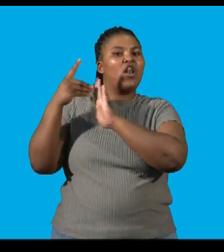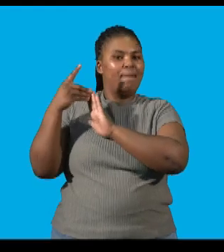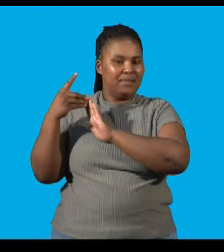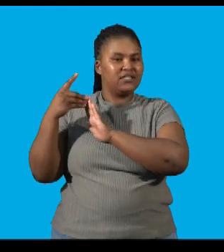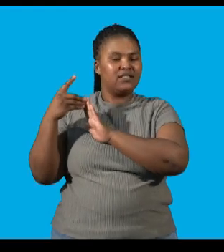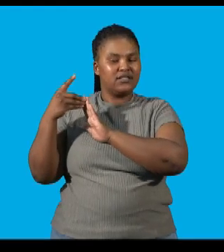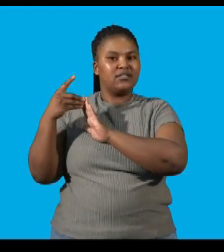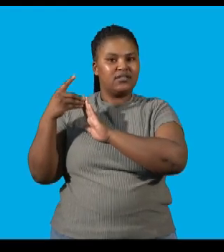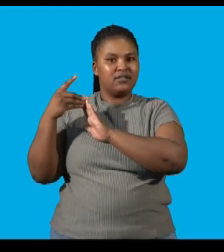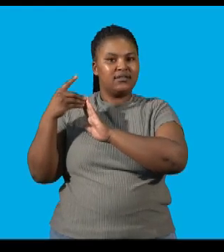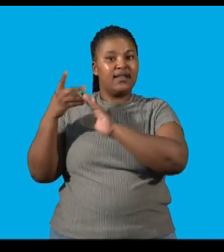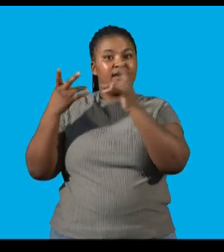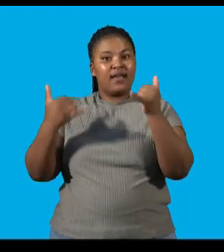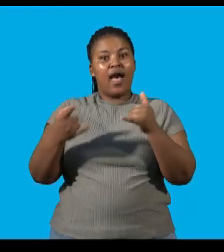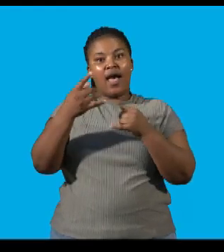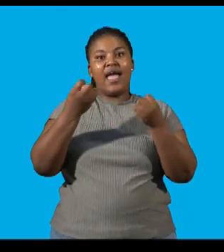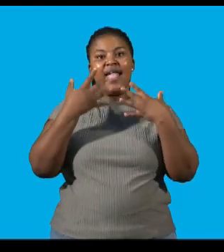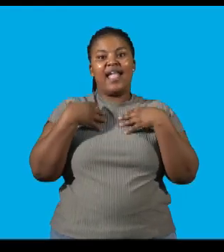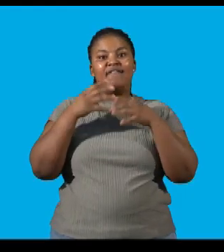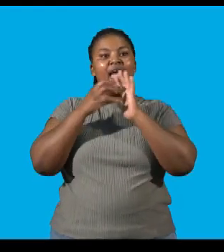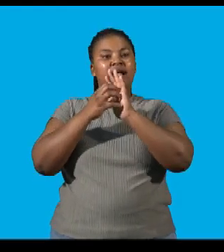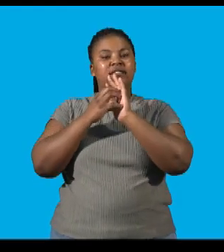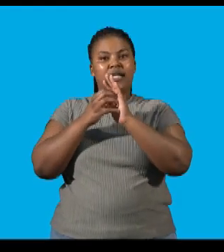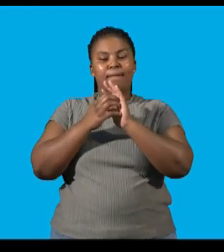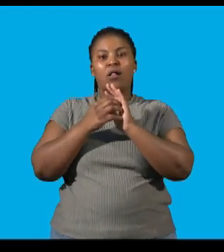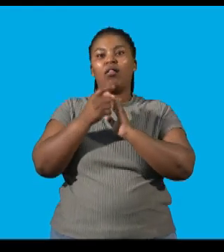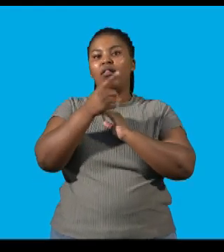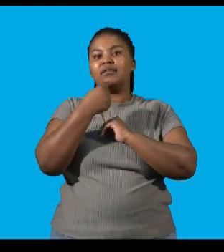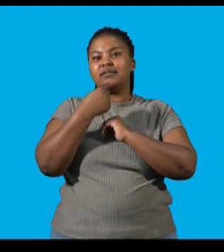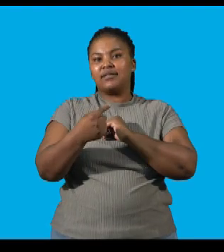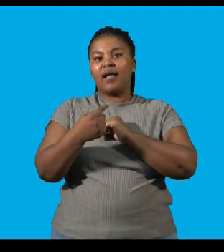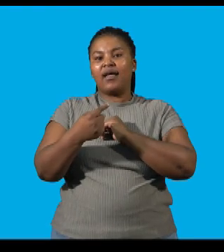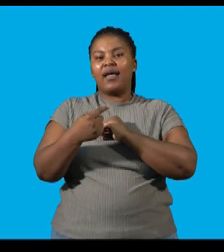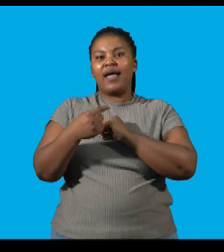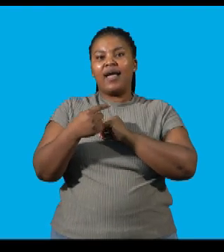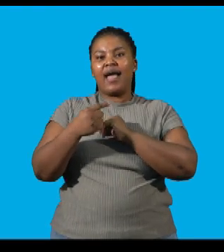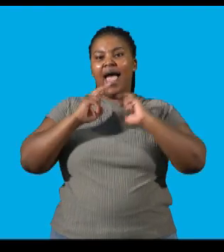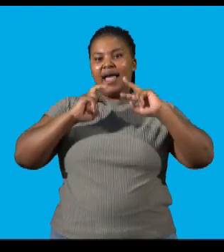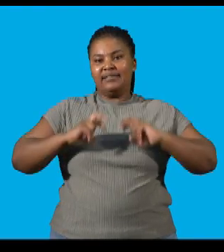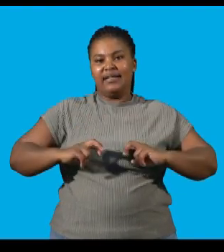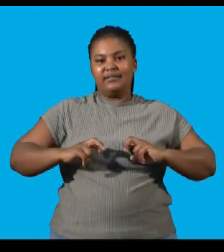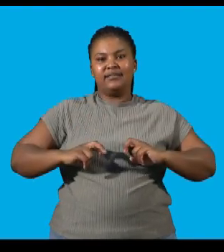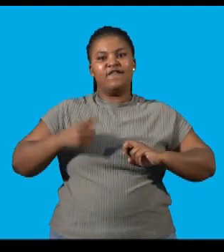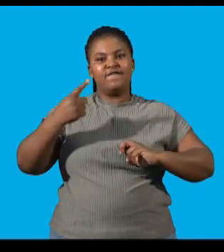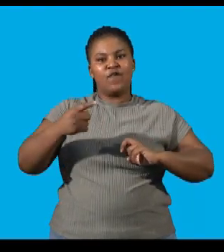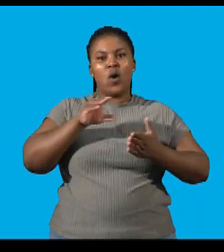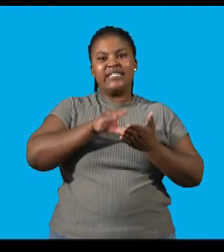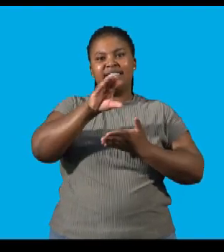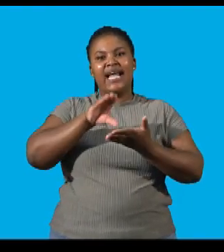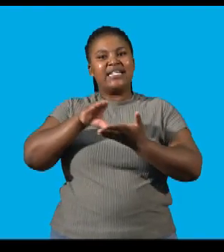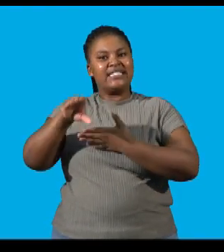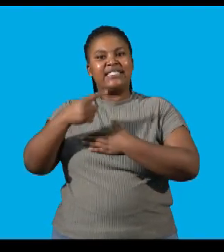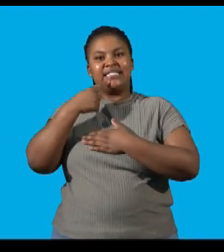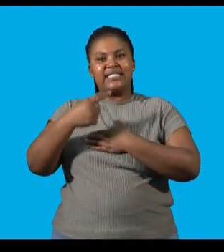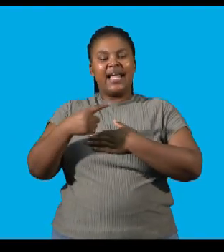development. So we are given an example of a question here that assesses us on incentives. It